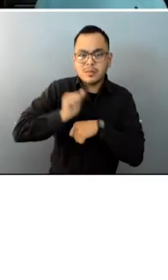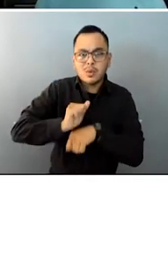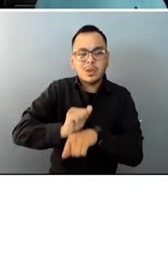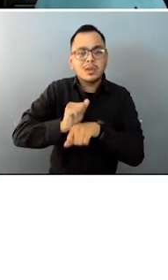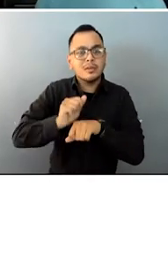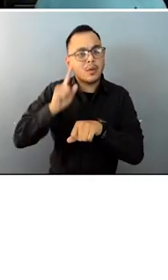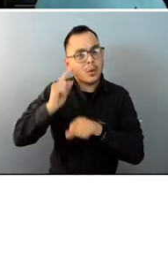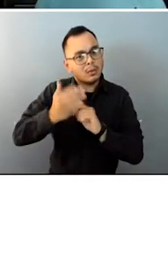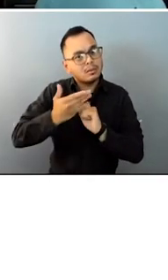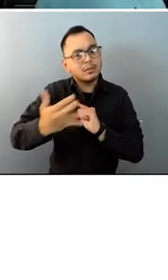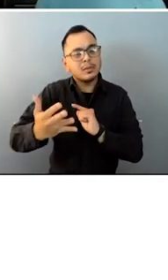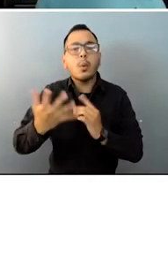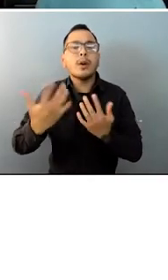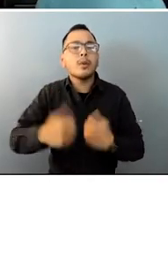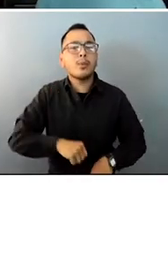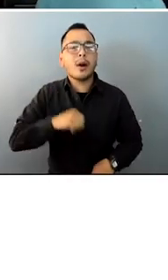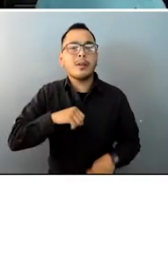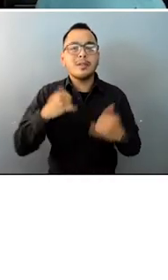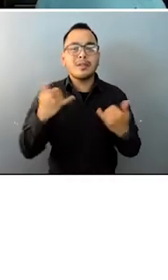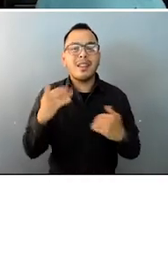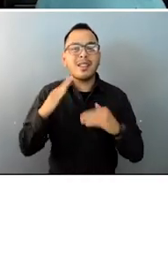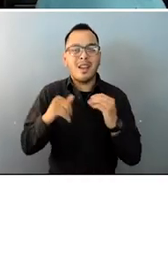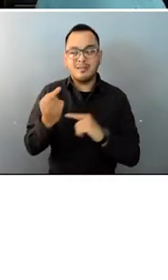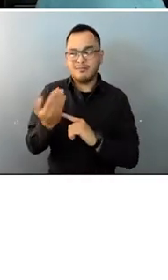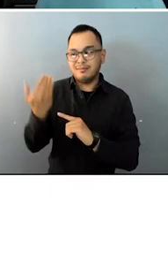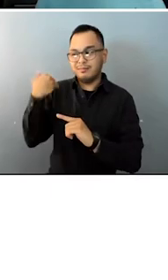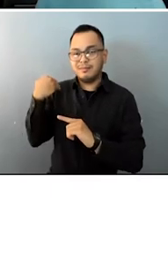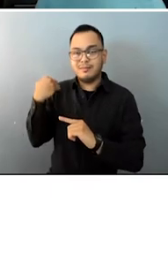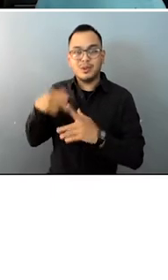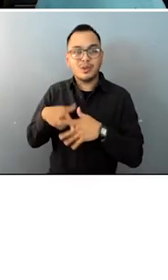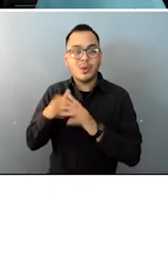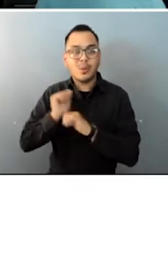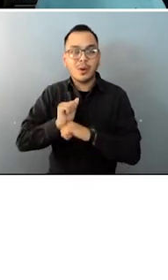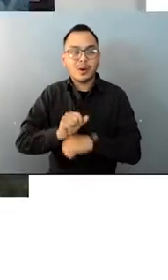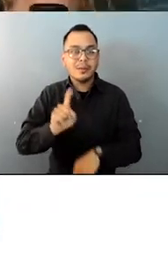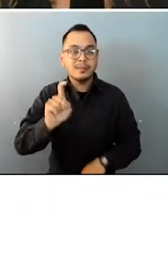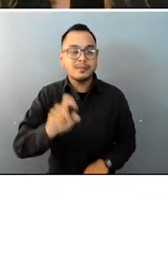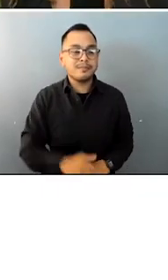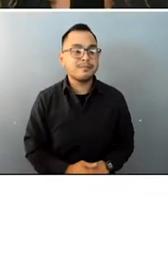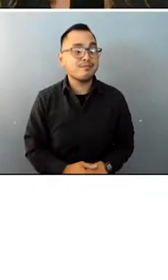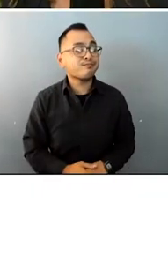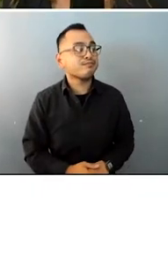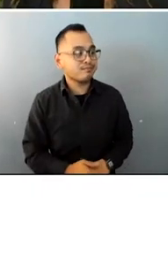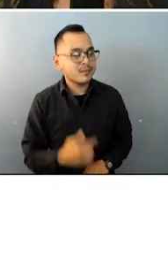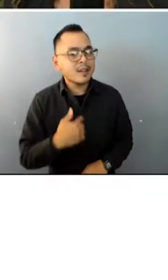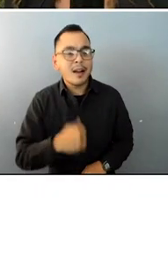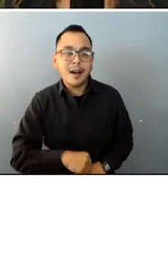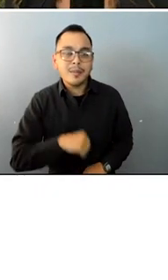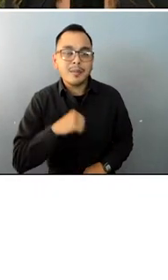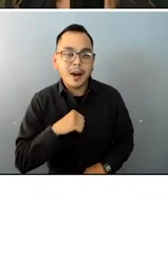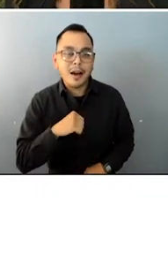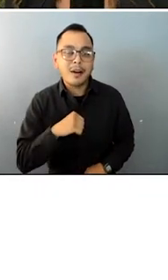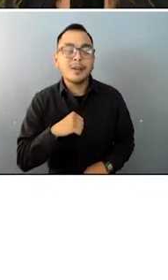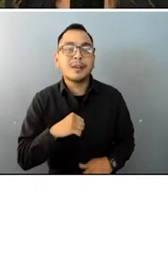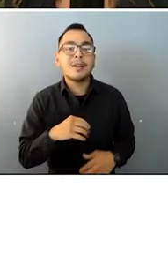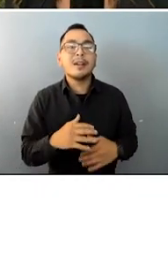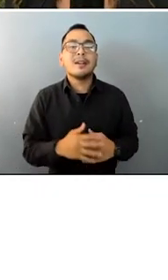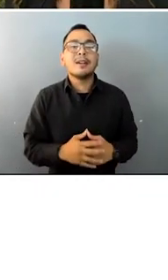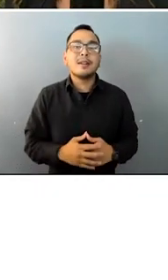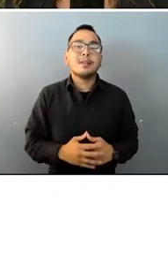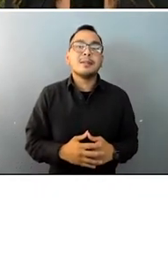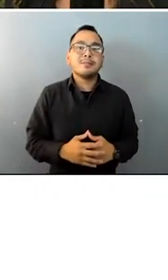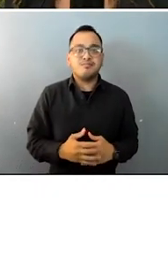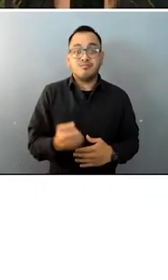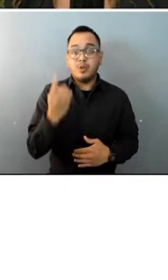are you proud of that's different today than when you first started this work? I am proud of, and